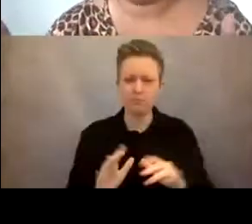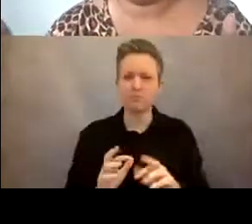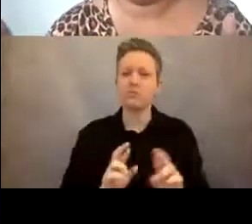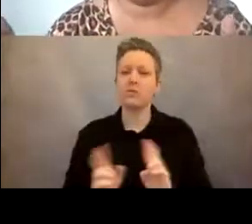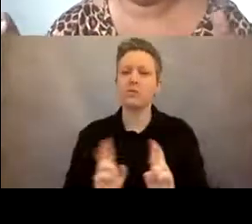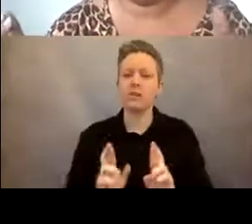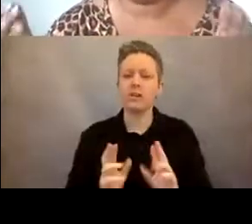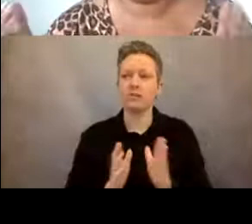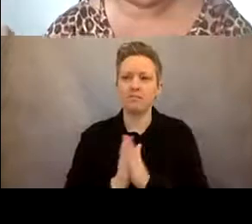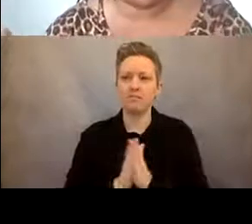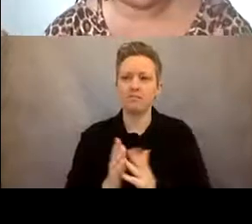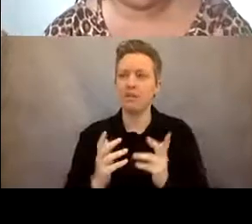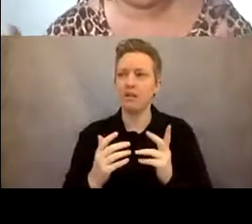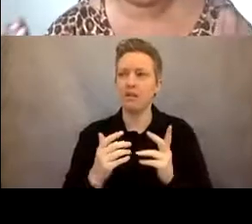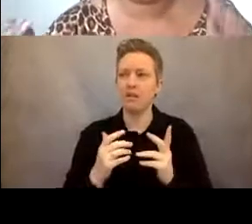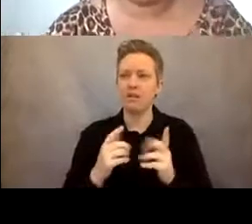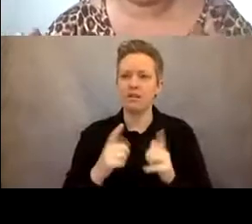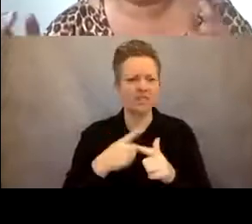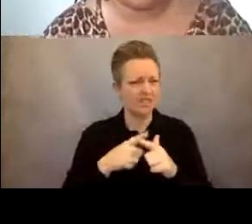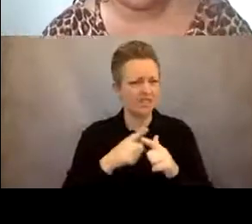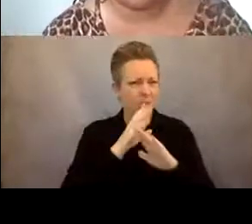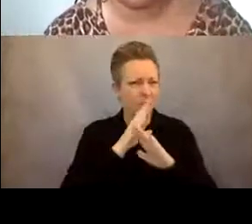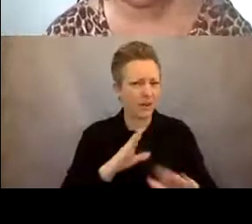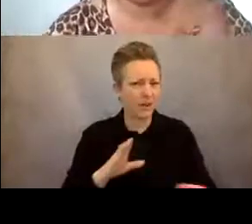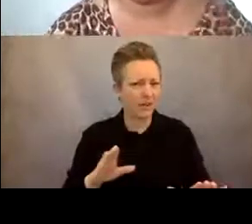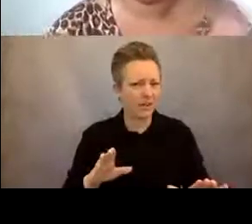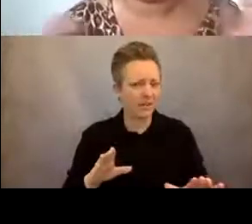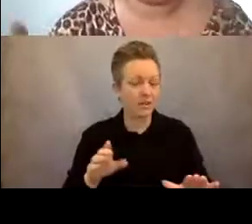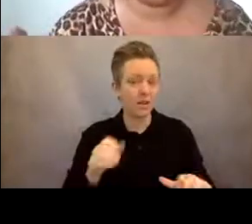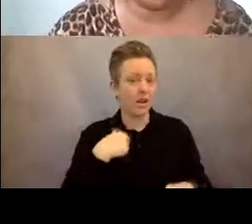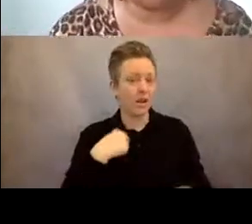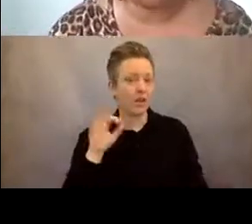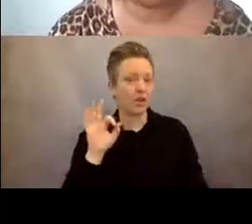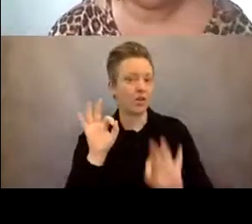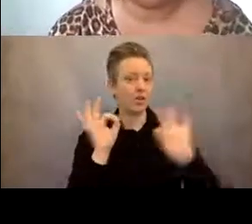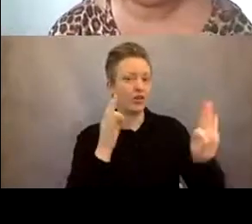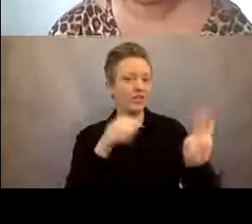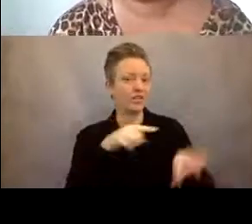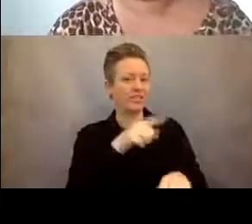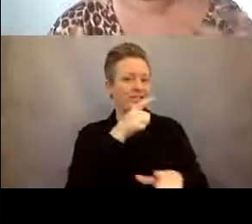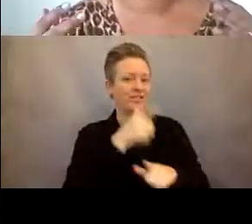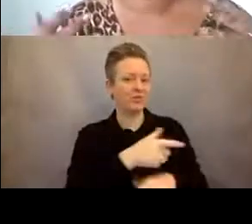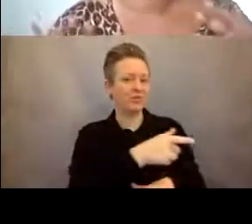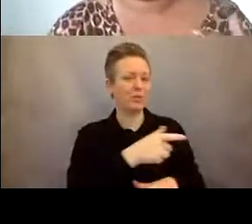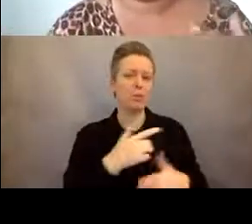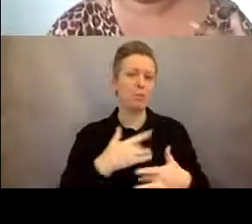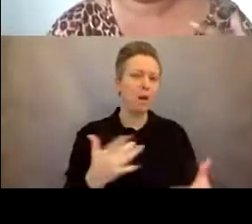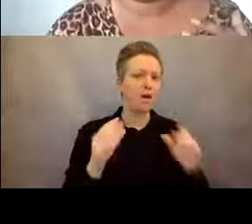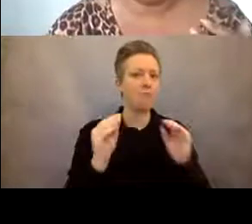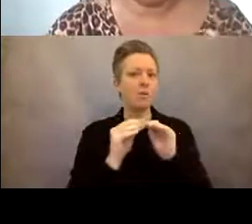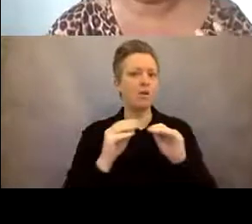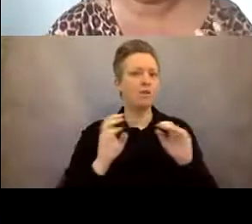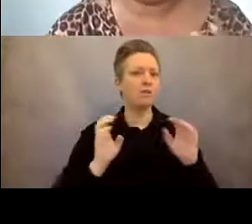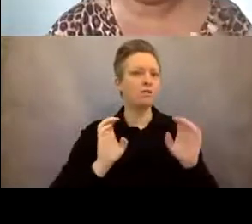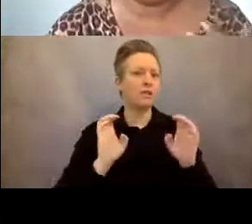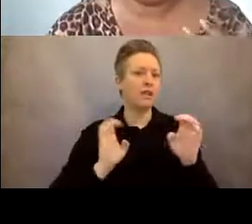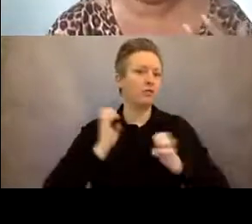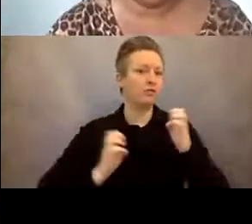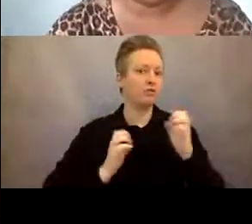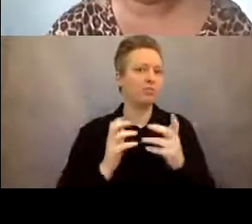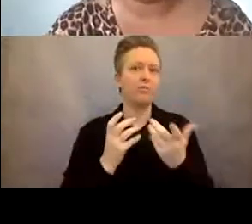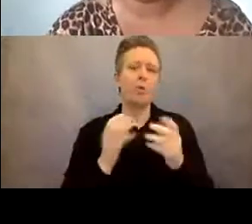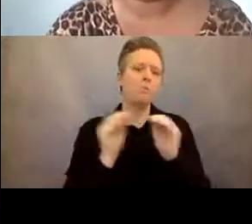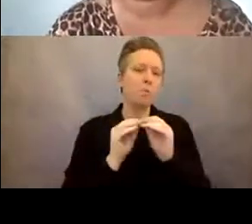look over and my sister, who's normally the feisty one, normally the first one out the door, is just very calmly